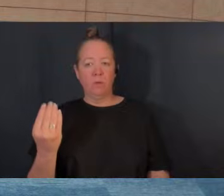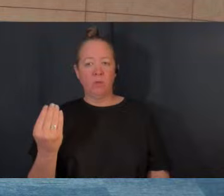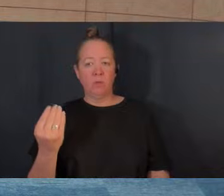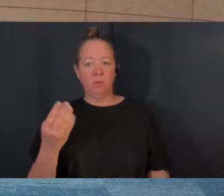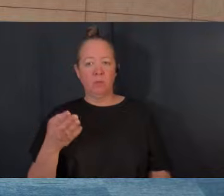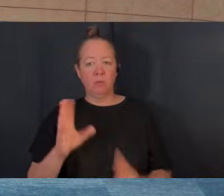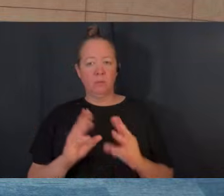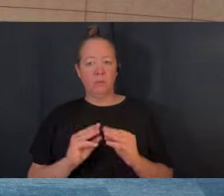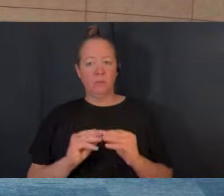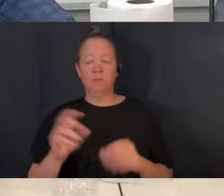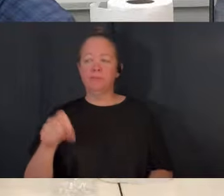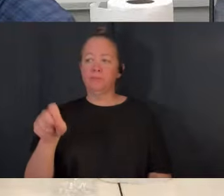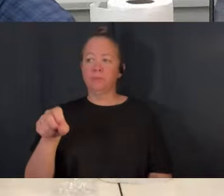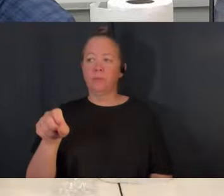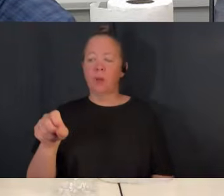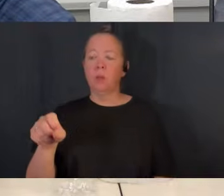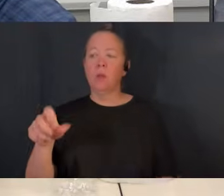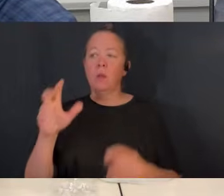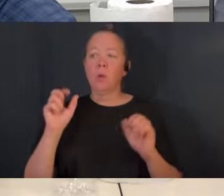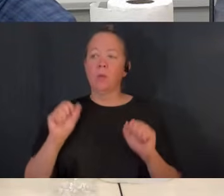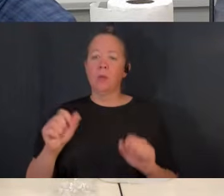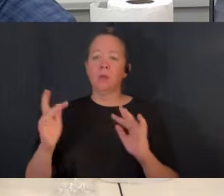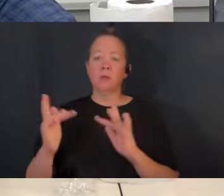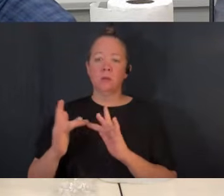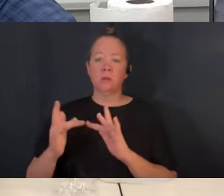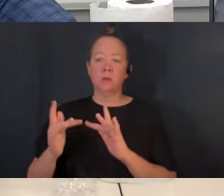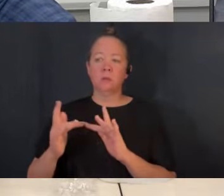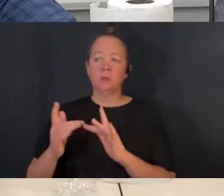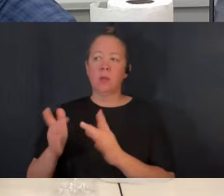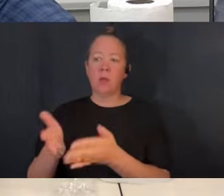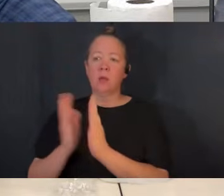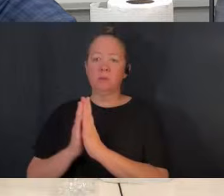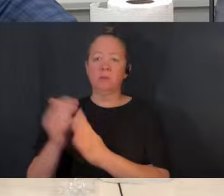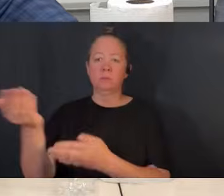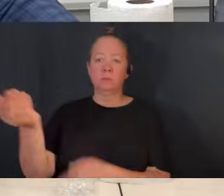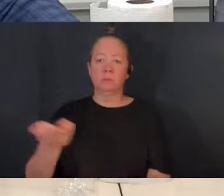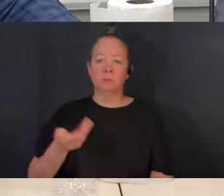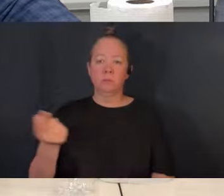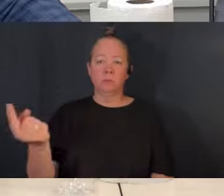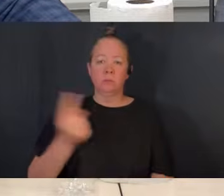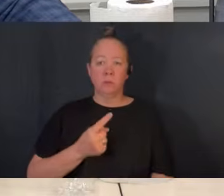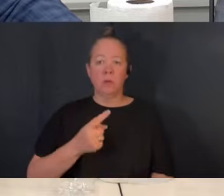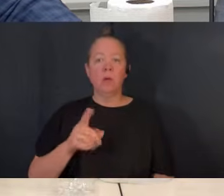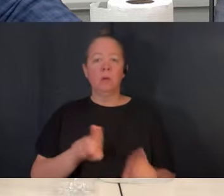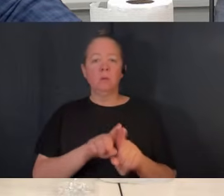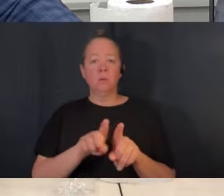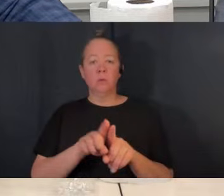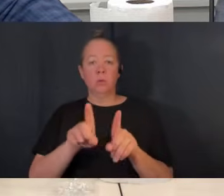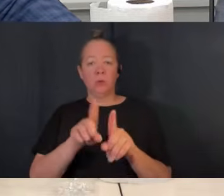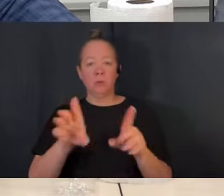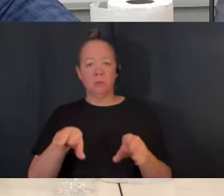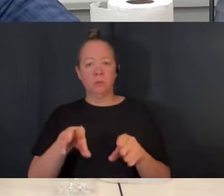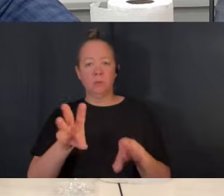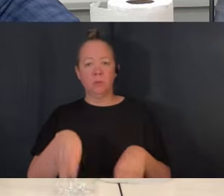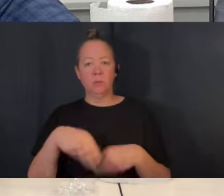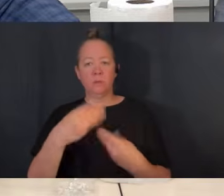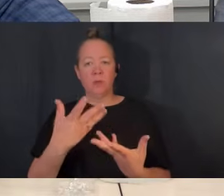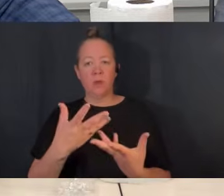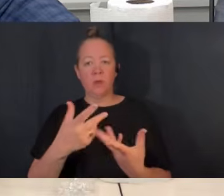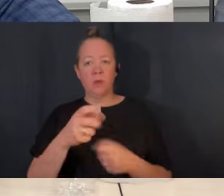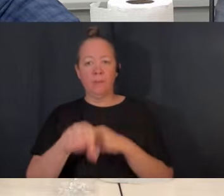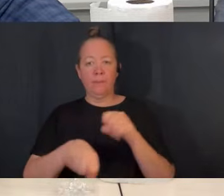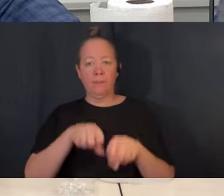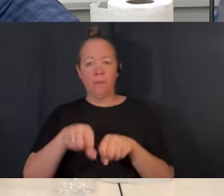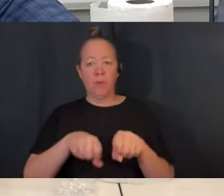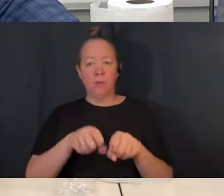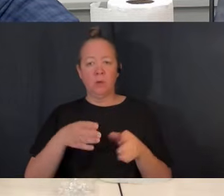Yes, we can make an effort to have them here for that. And I do want to give a bike trail update as soon as I'm able to. So I'm hoping